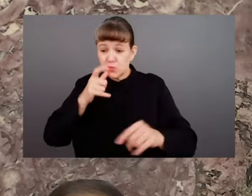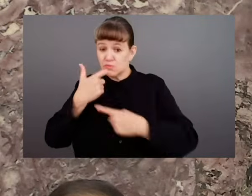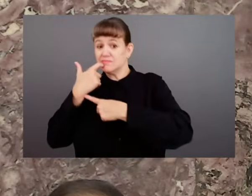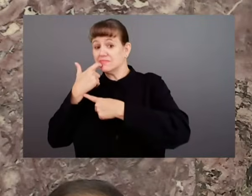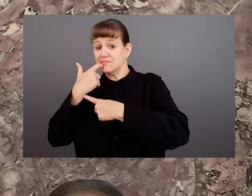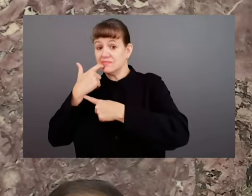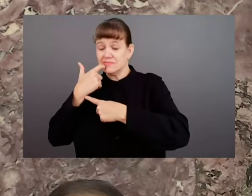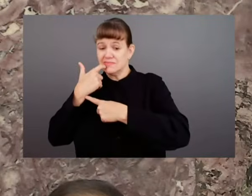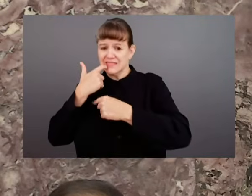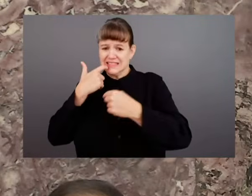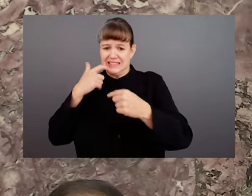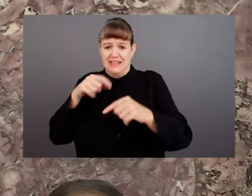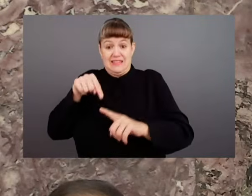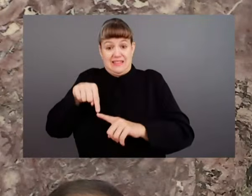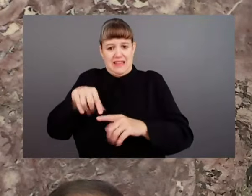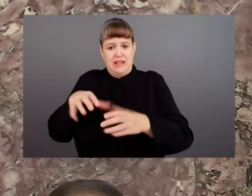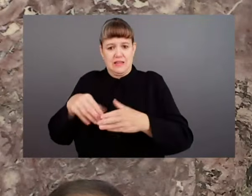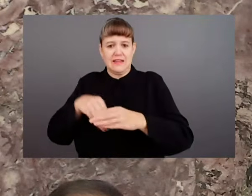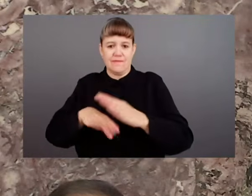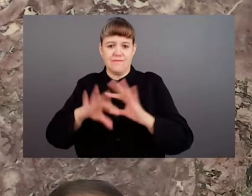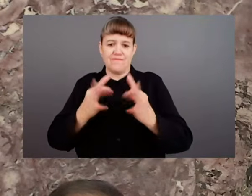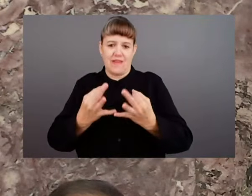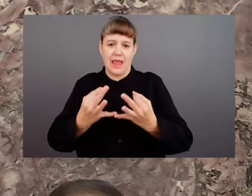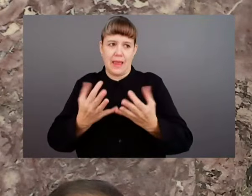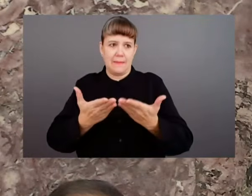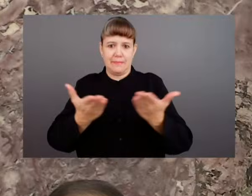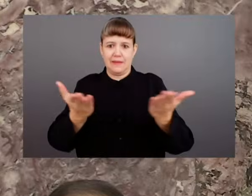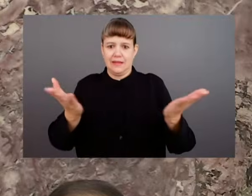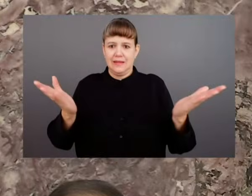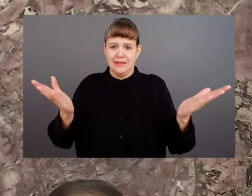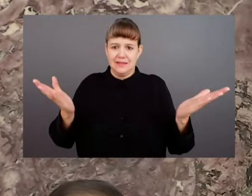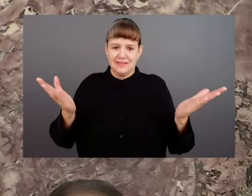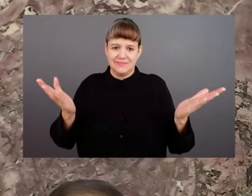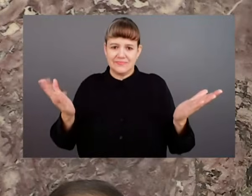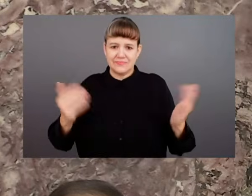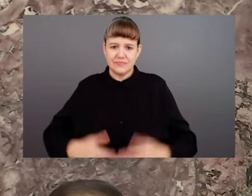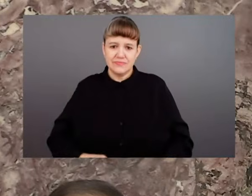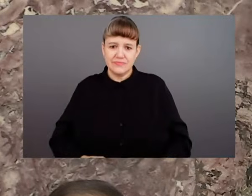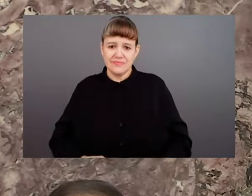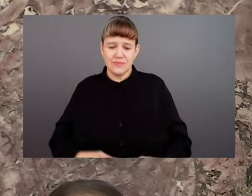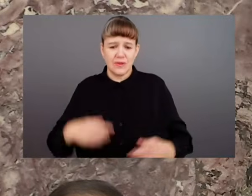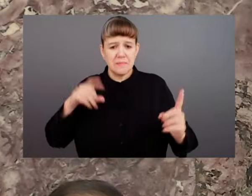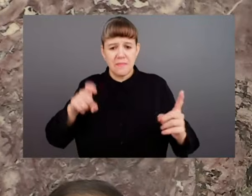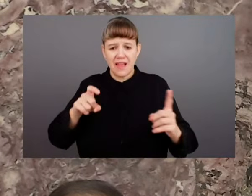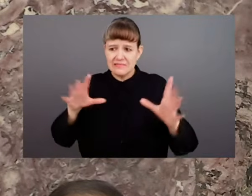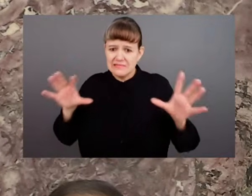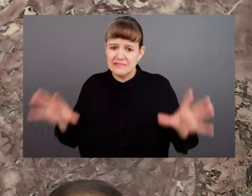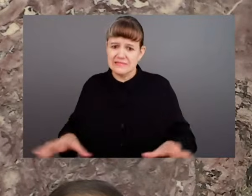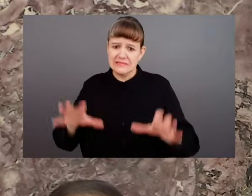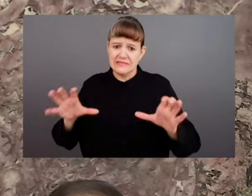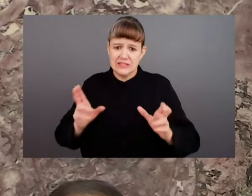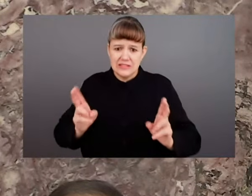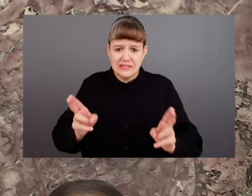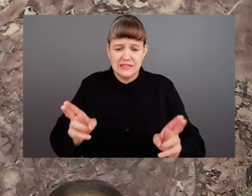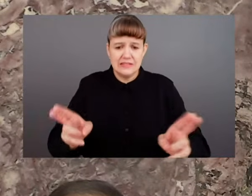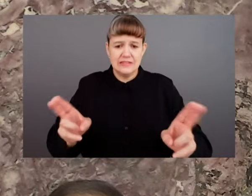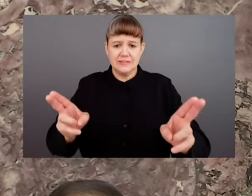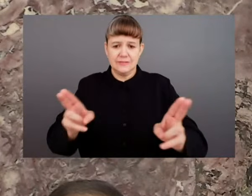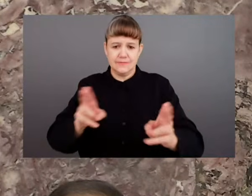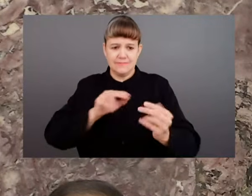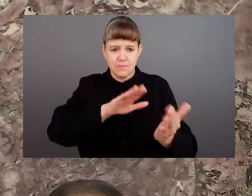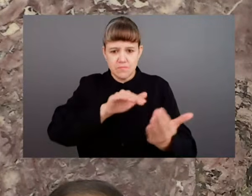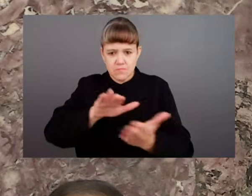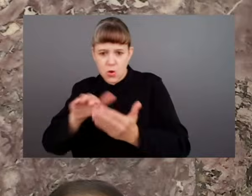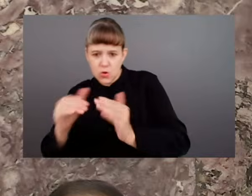is imperative that we act with urgency on this and that we use different approaches and different tools that we have at our